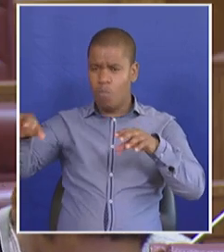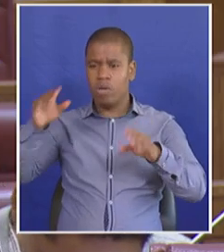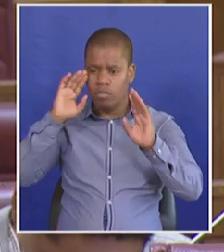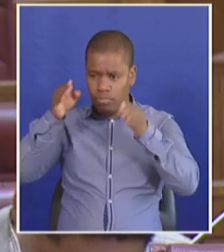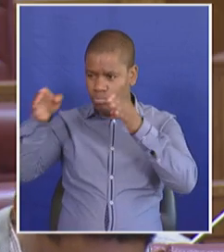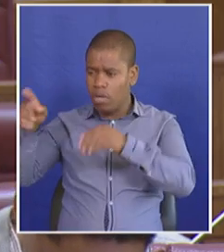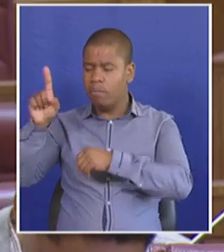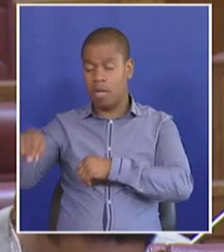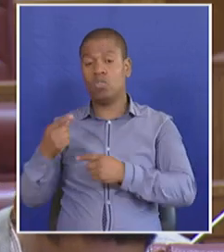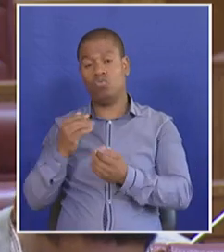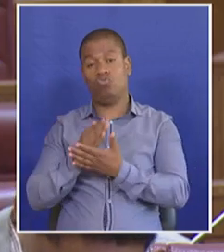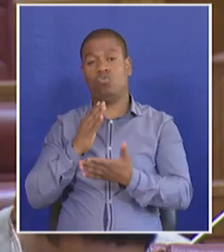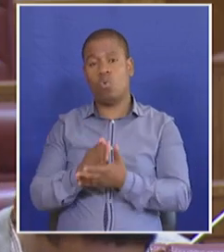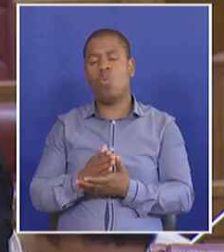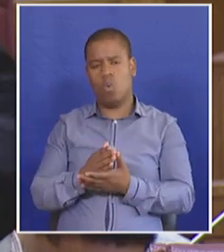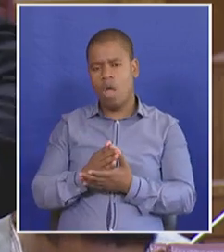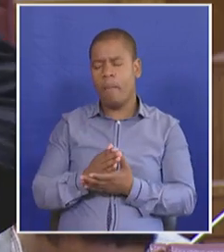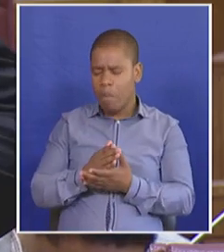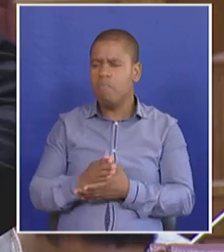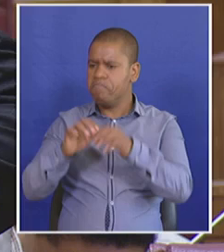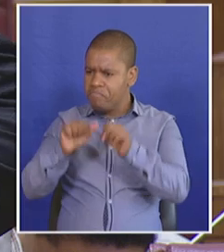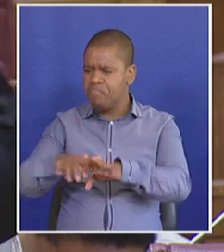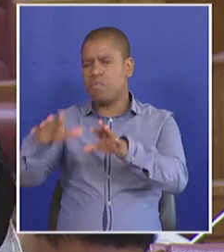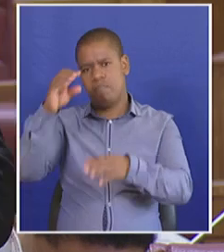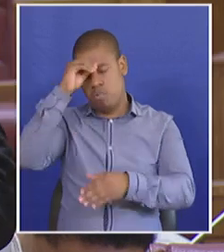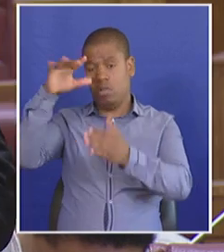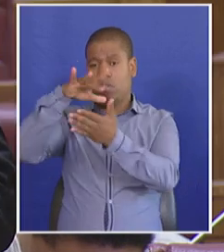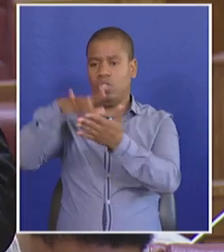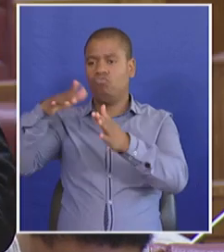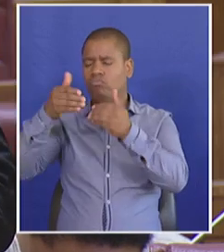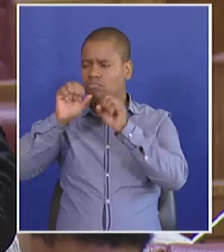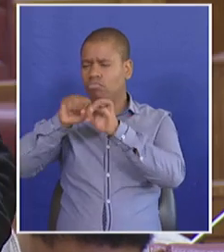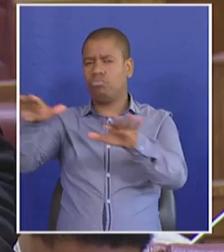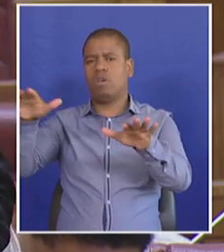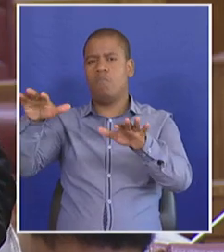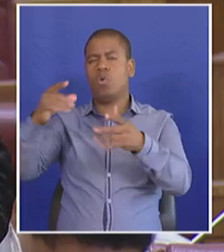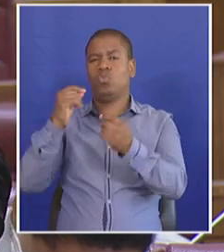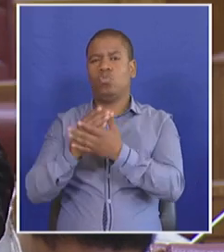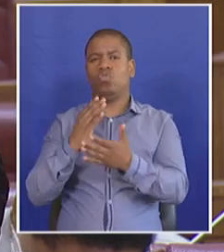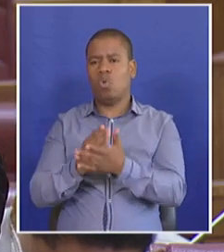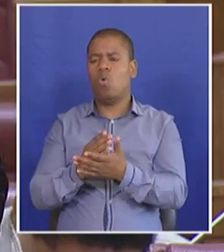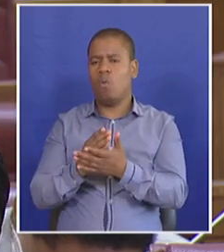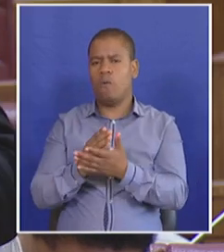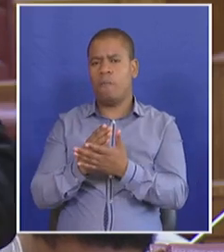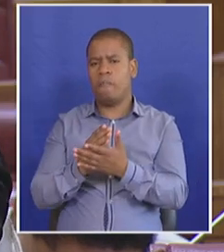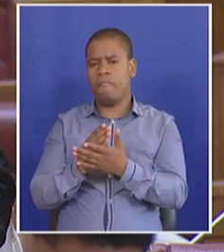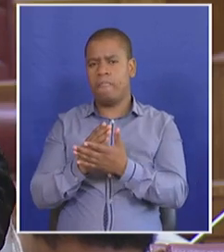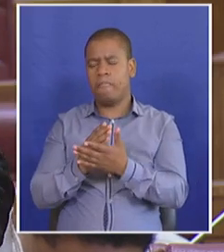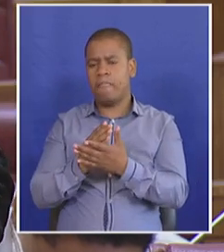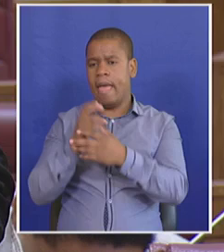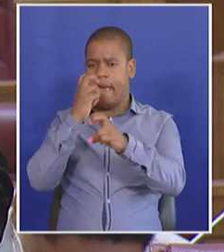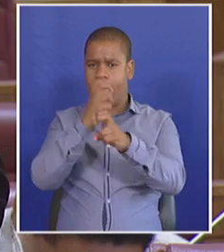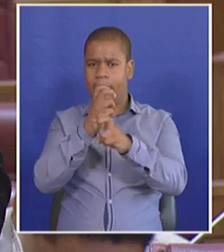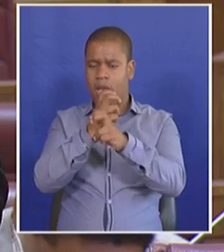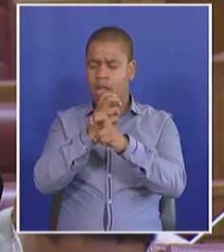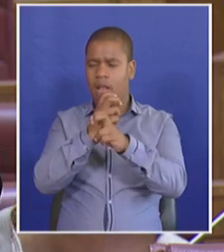be deliberately sort of biased, for instance, to try and minimize the urban-rural divide as it